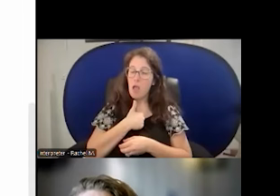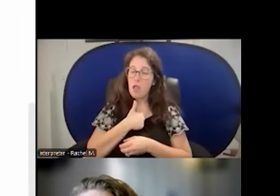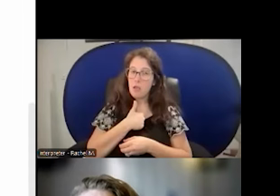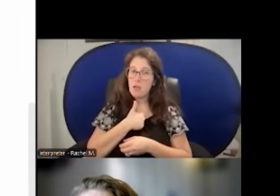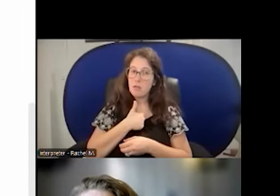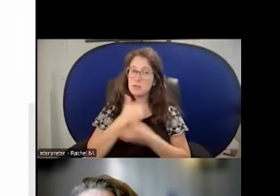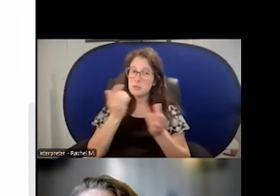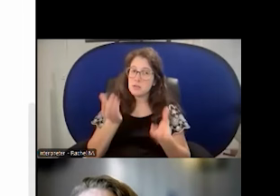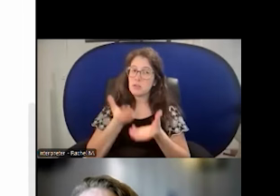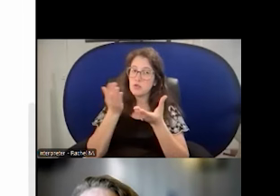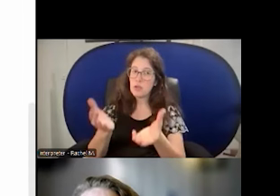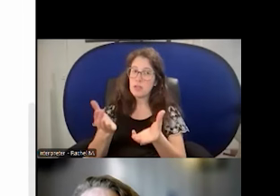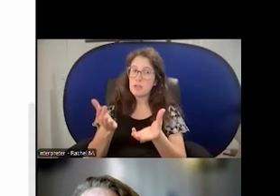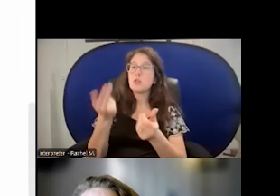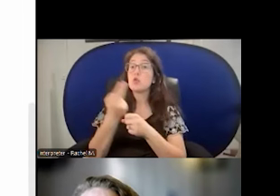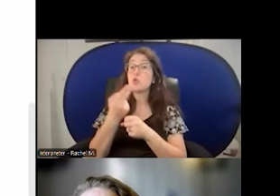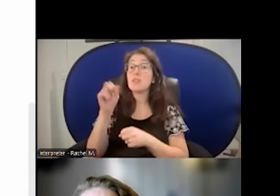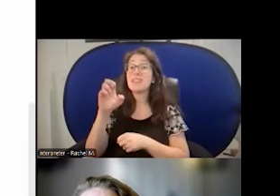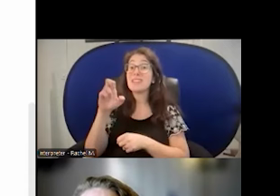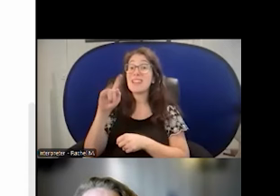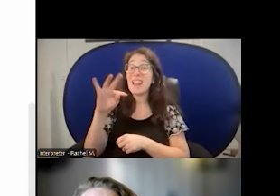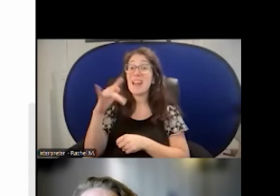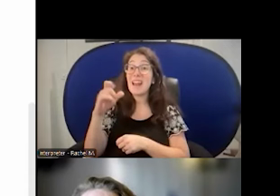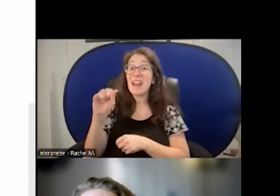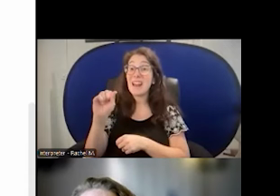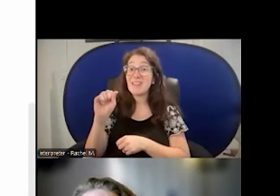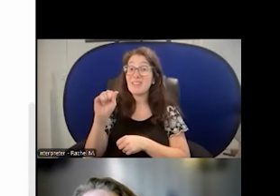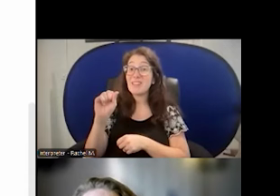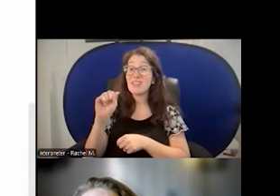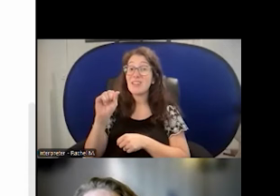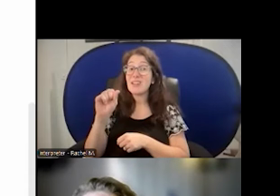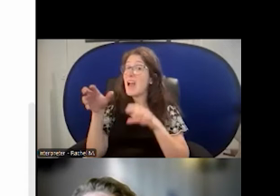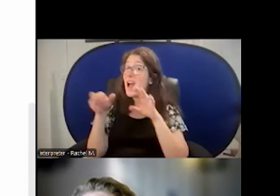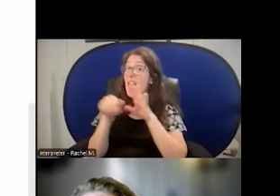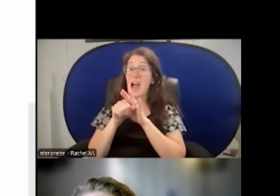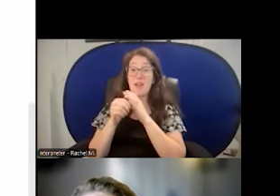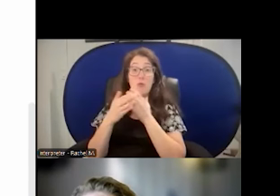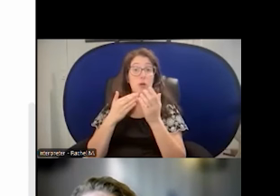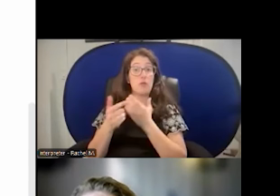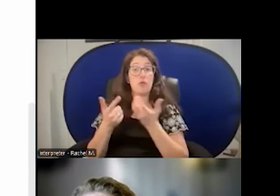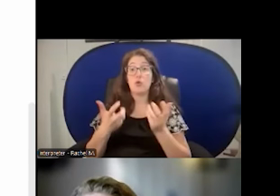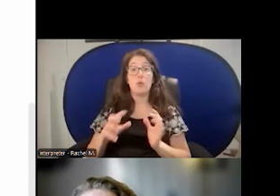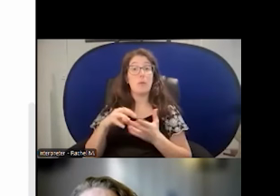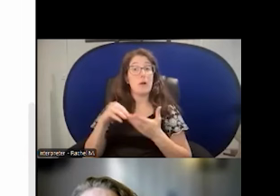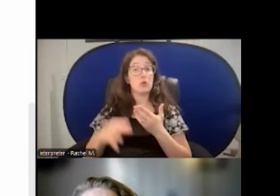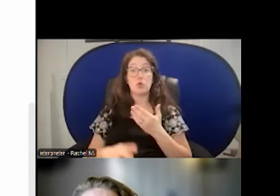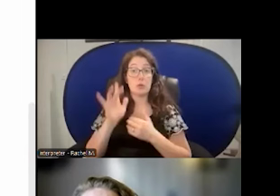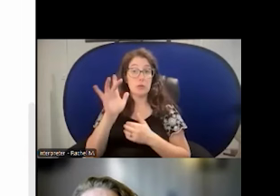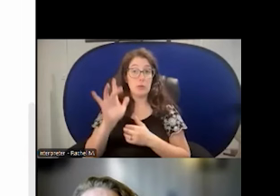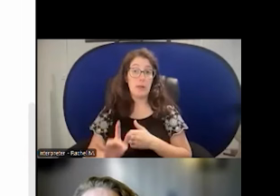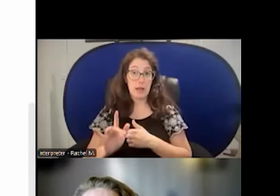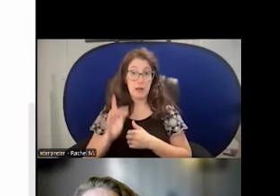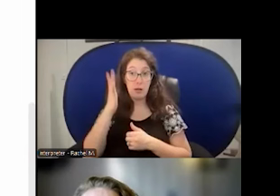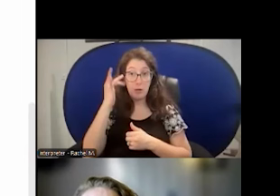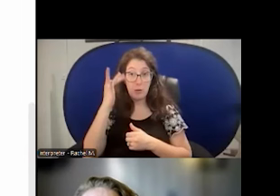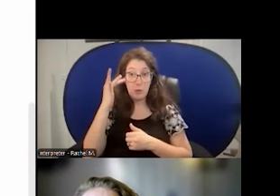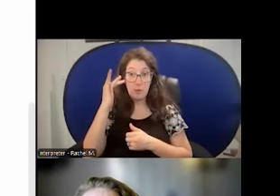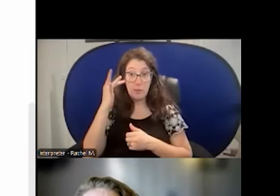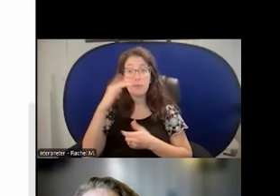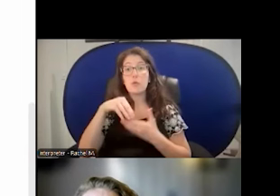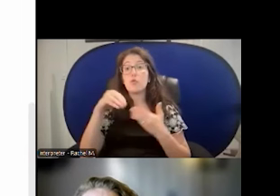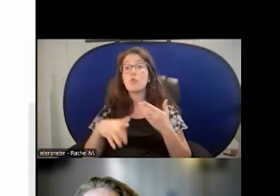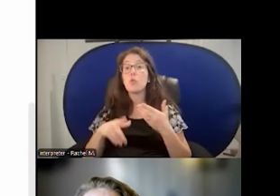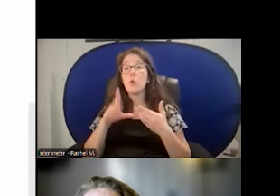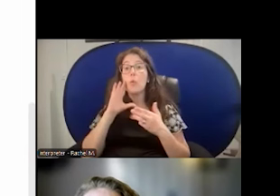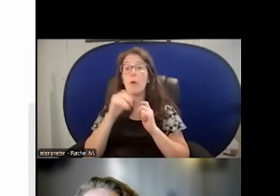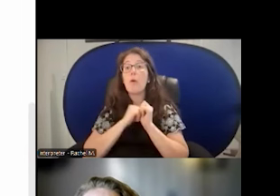settings option. You go in and you hide everything you don't want your students to go to, because that's going to keep them on